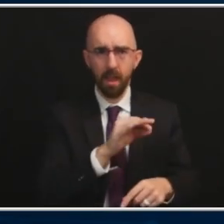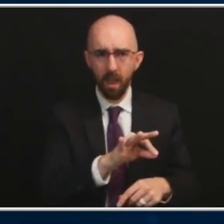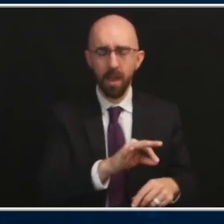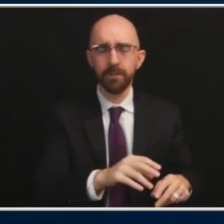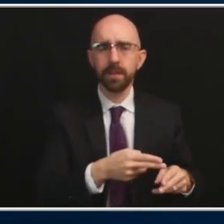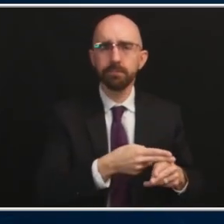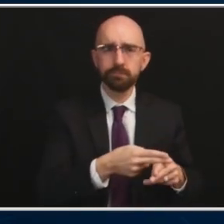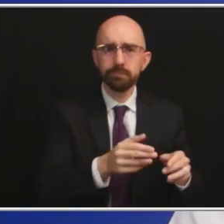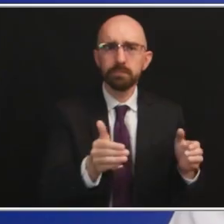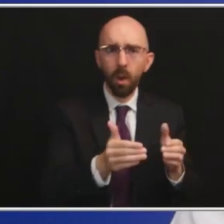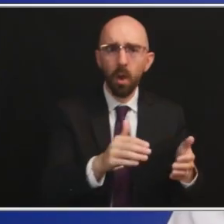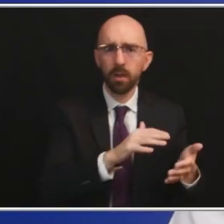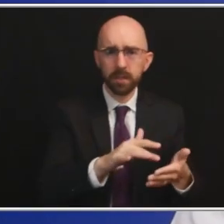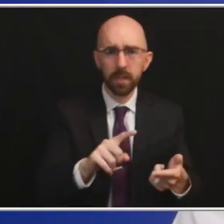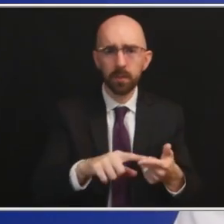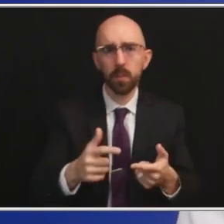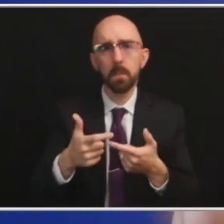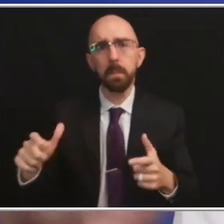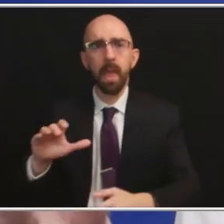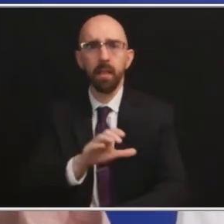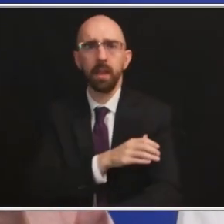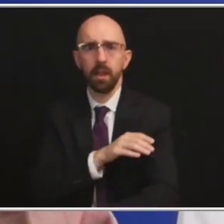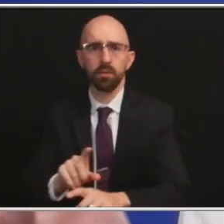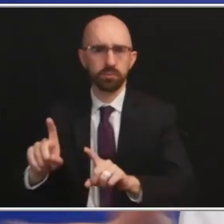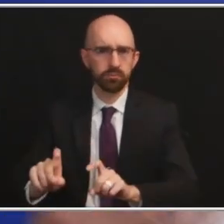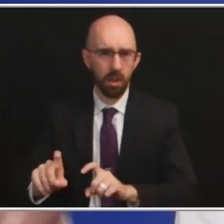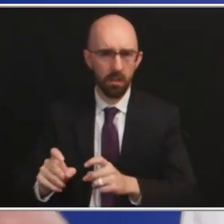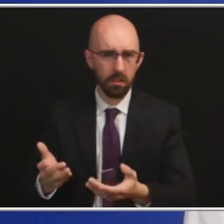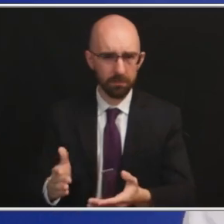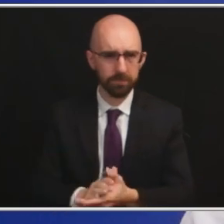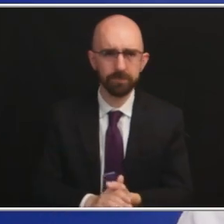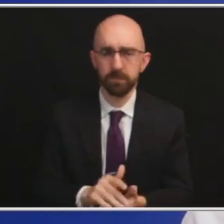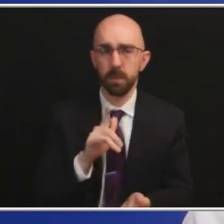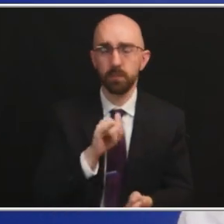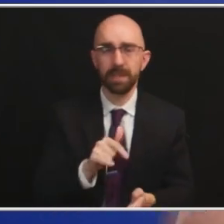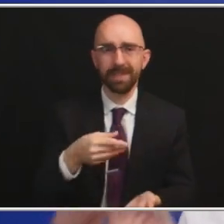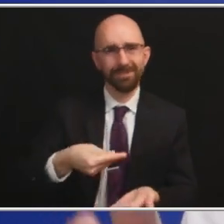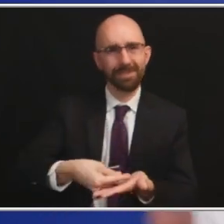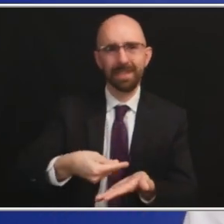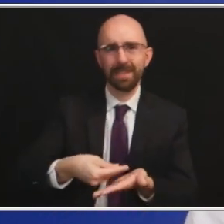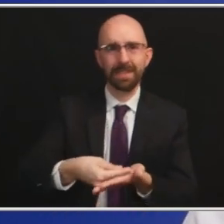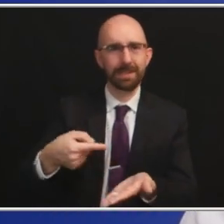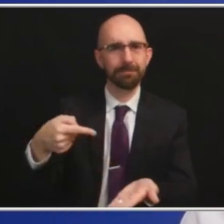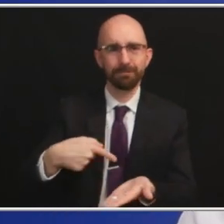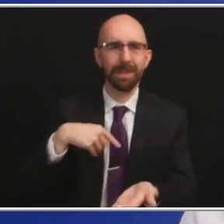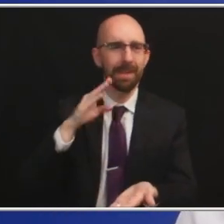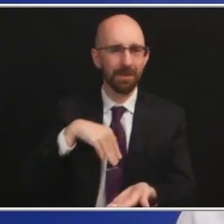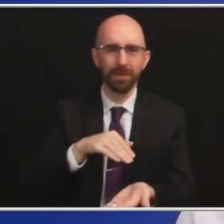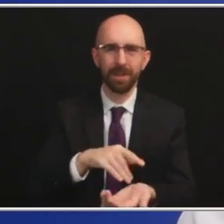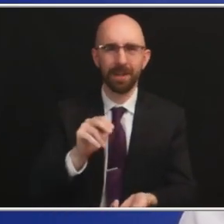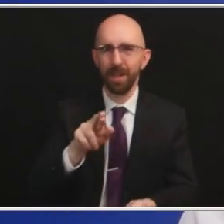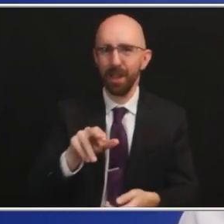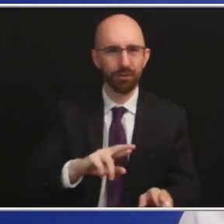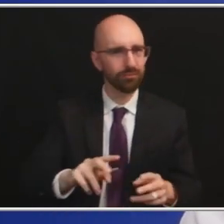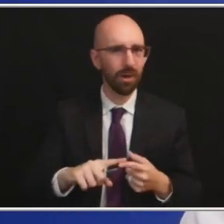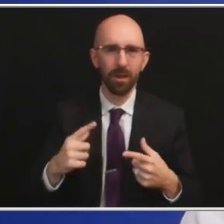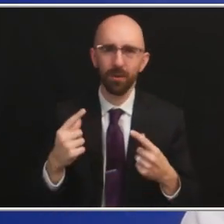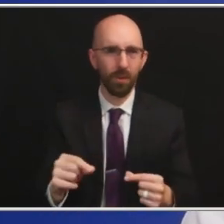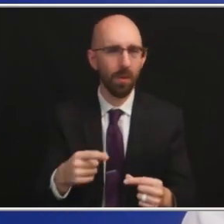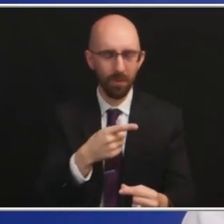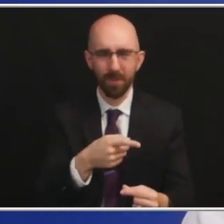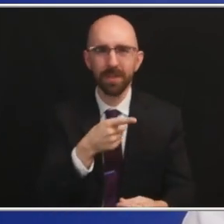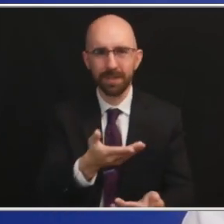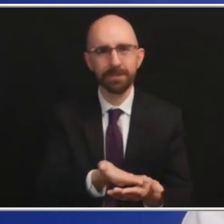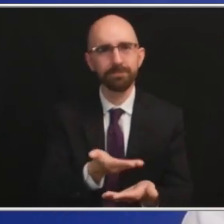clinical trial? Well, that really comes down to funding. I know Dr. Taylor's ready to go. He submitted a